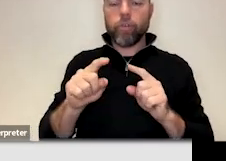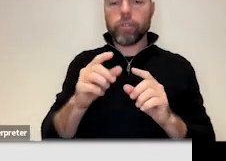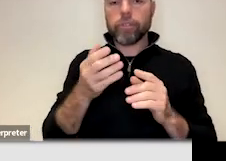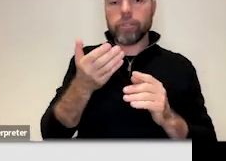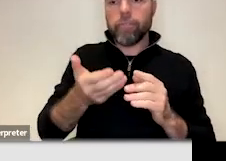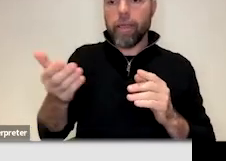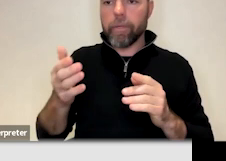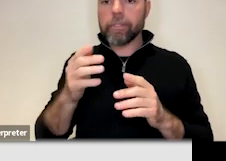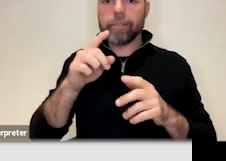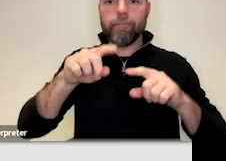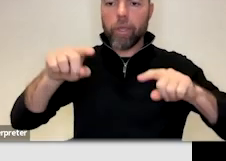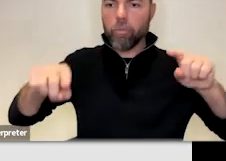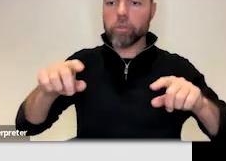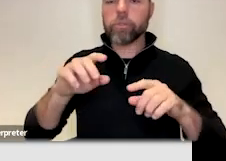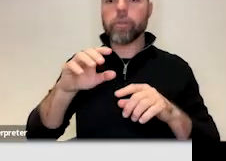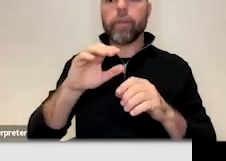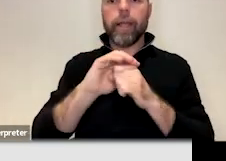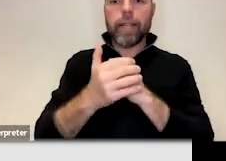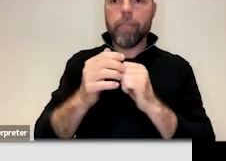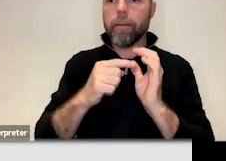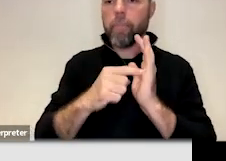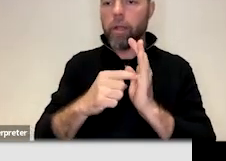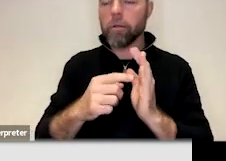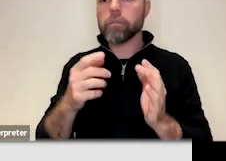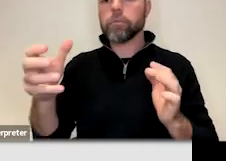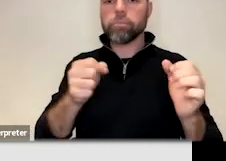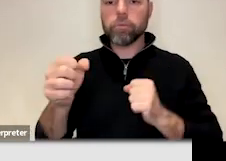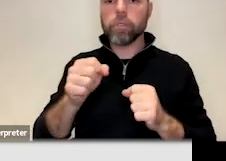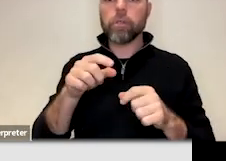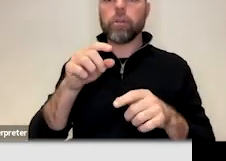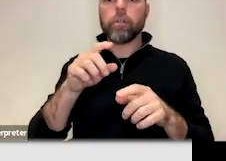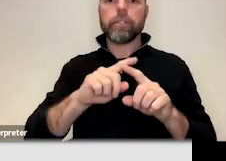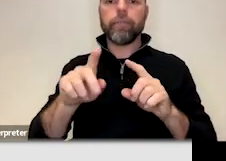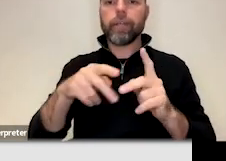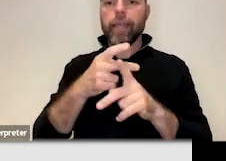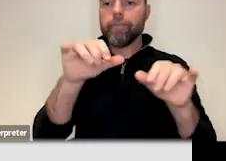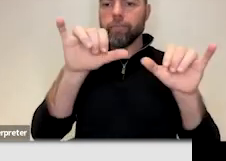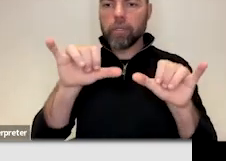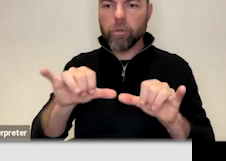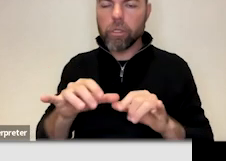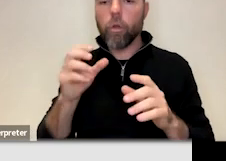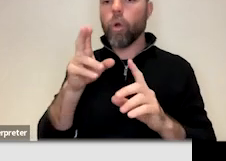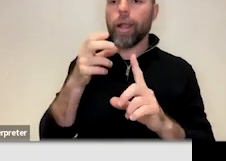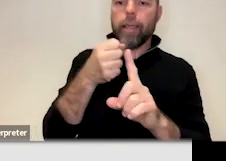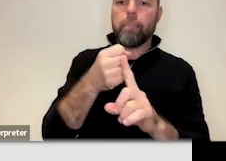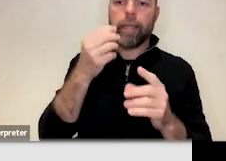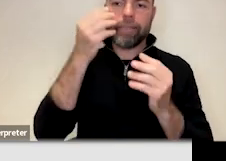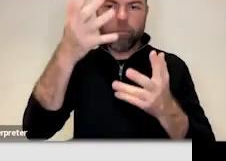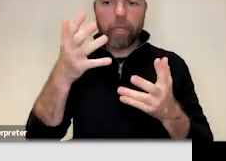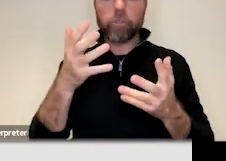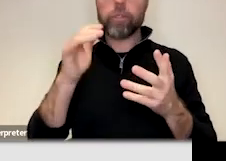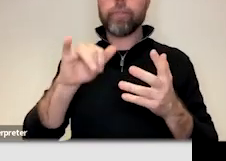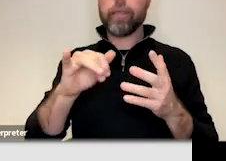of different variables from climate models into new types of indices or impact information